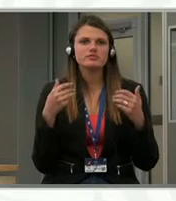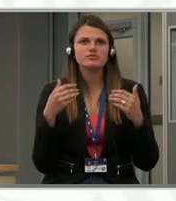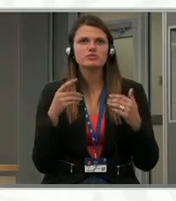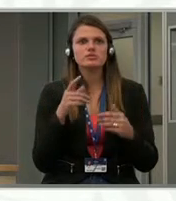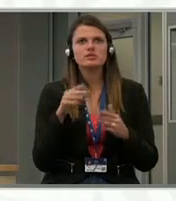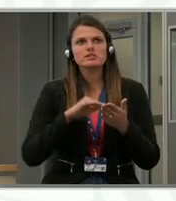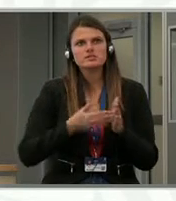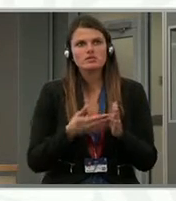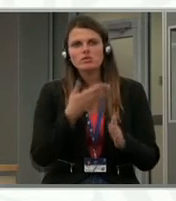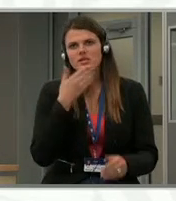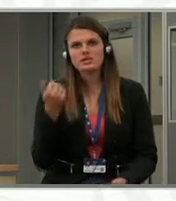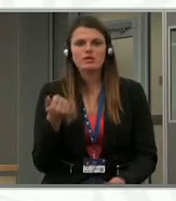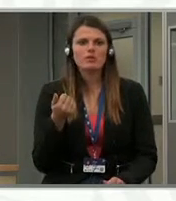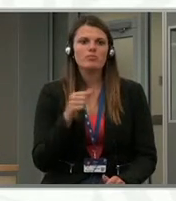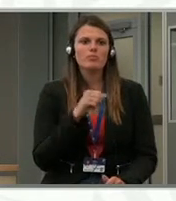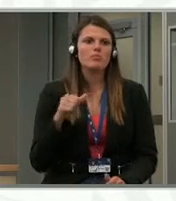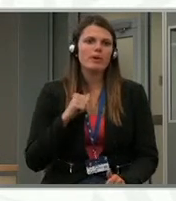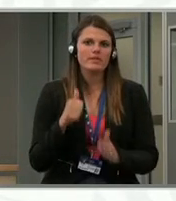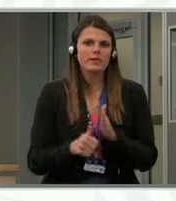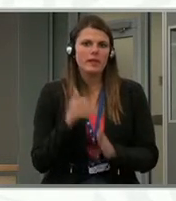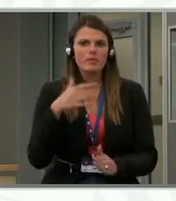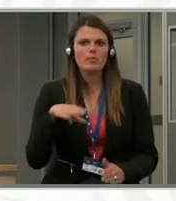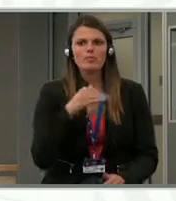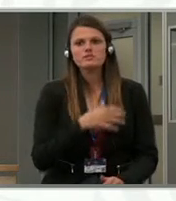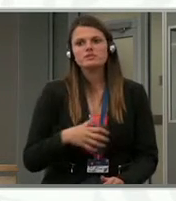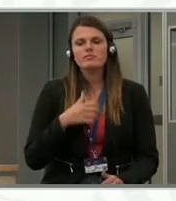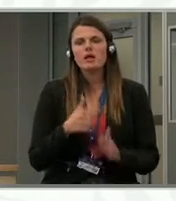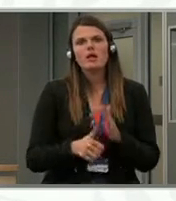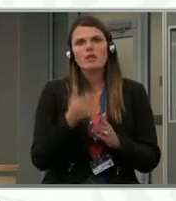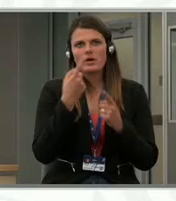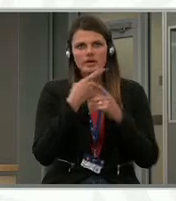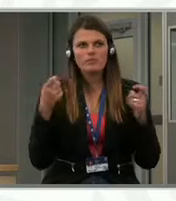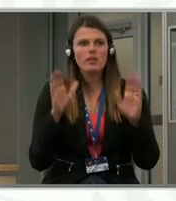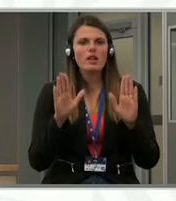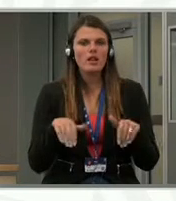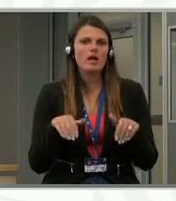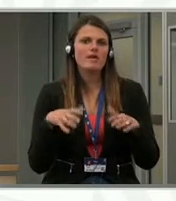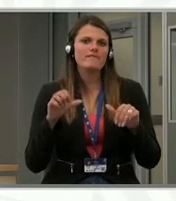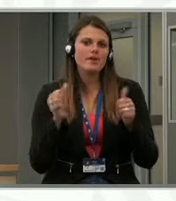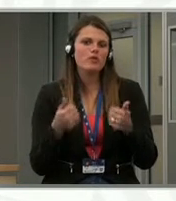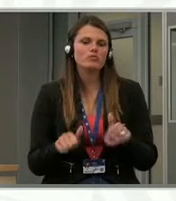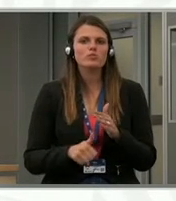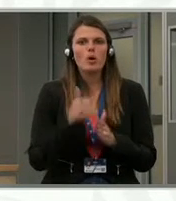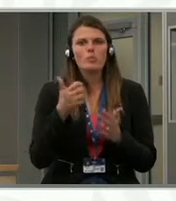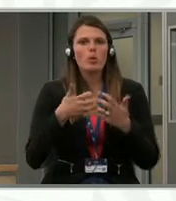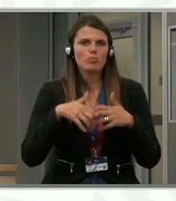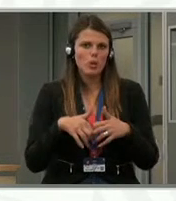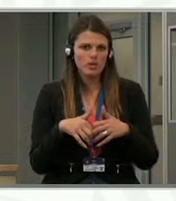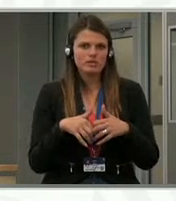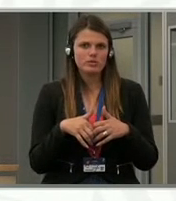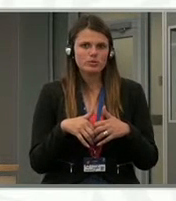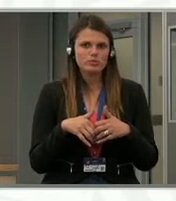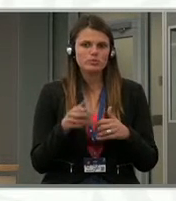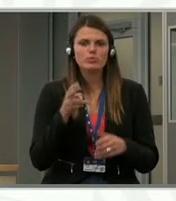data to inform better policy making. And we also heard we need to make our data